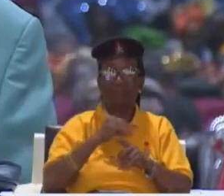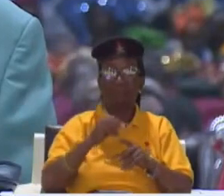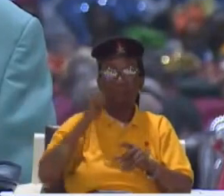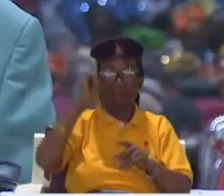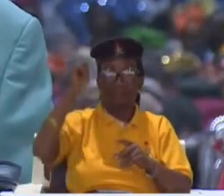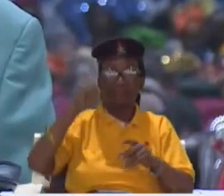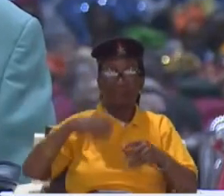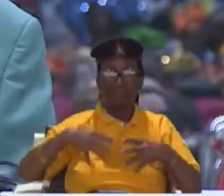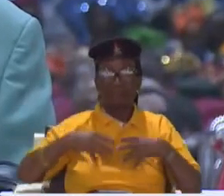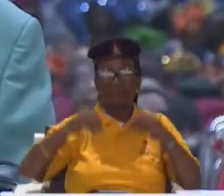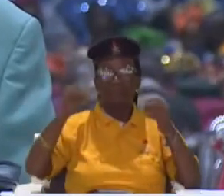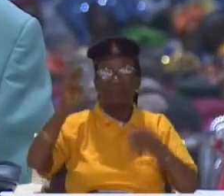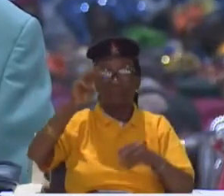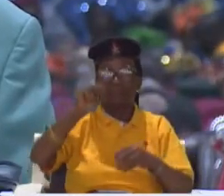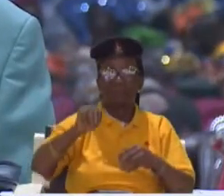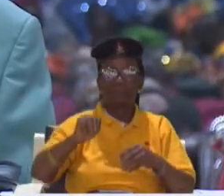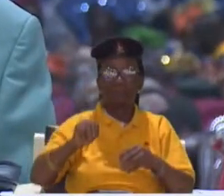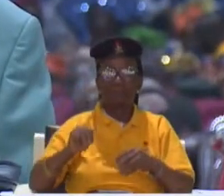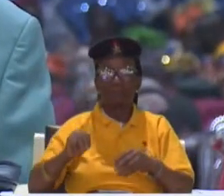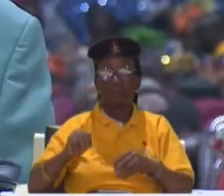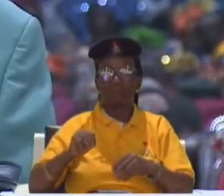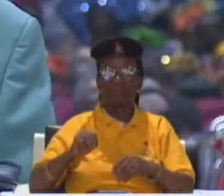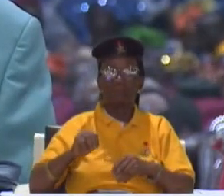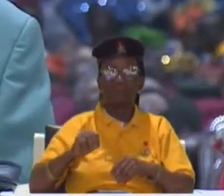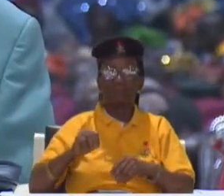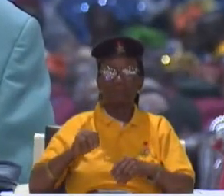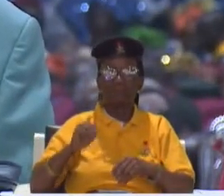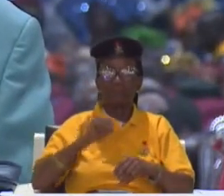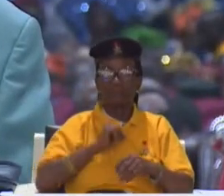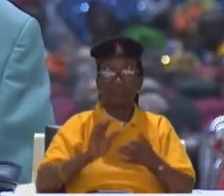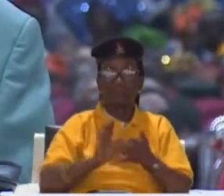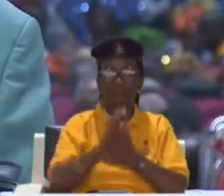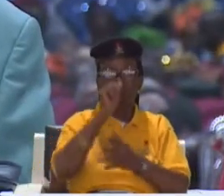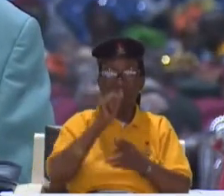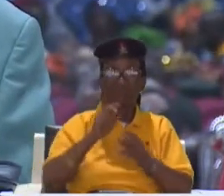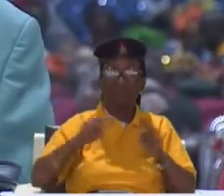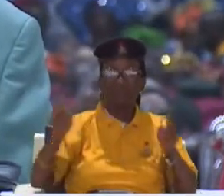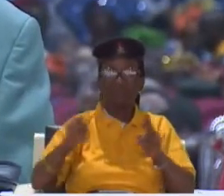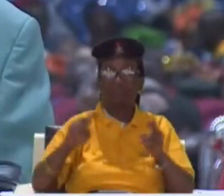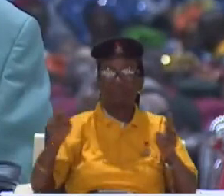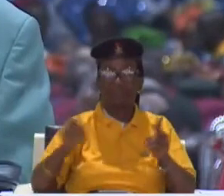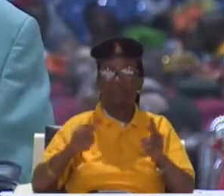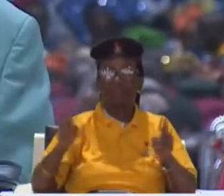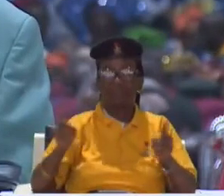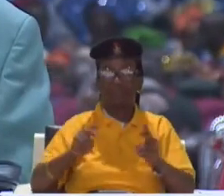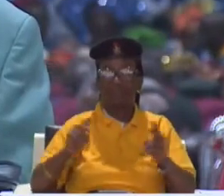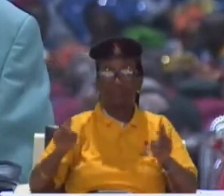healed them. I believe very firmly